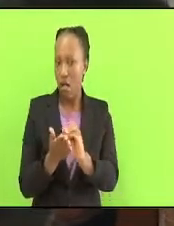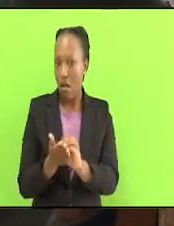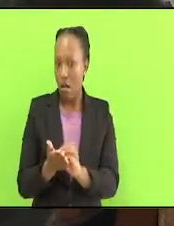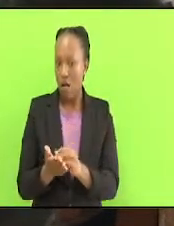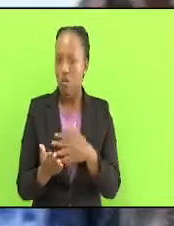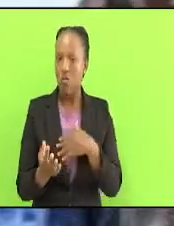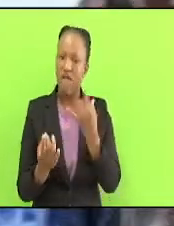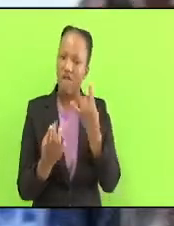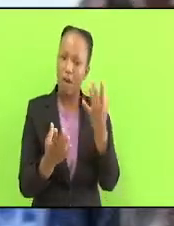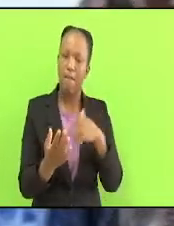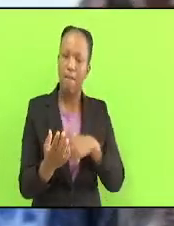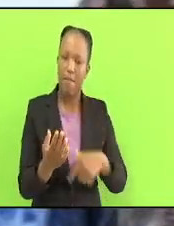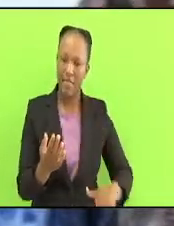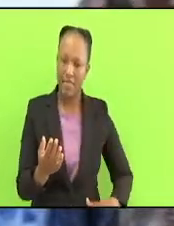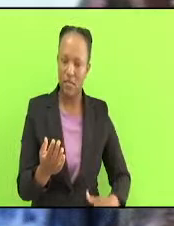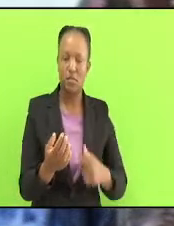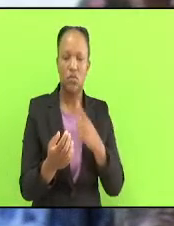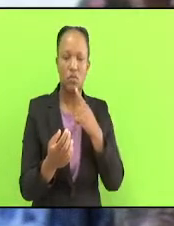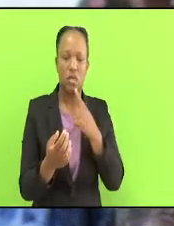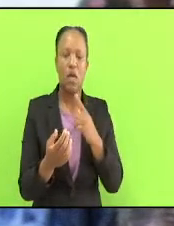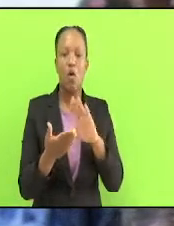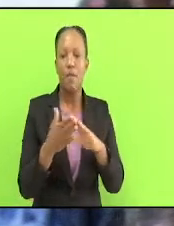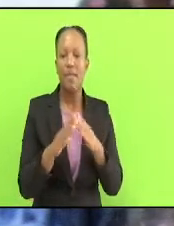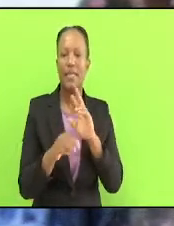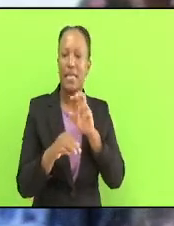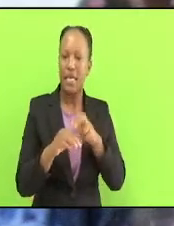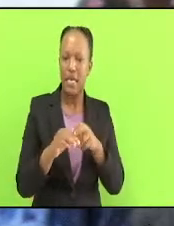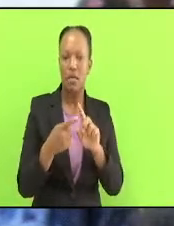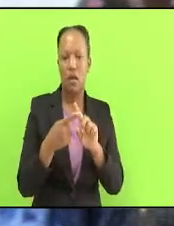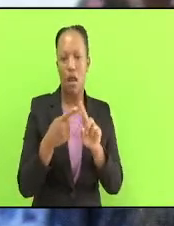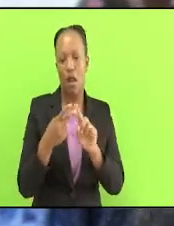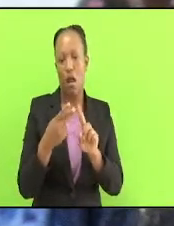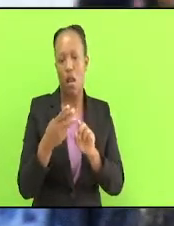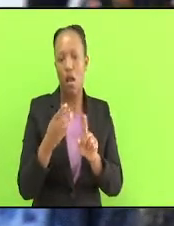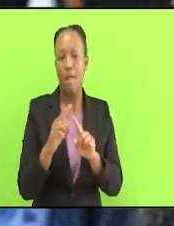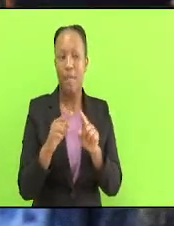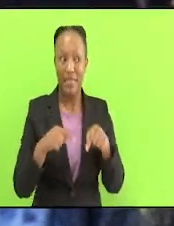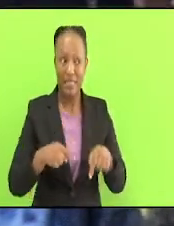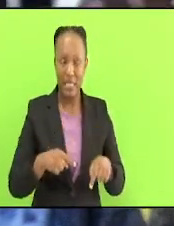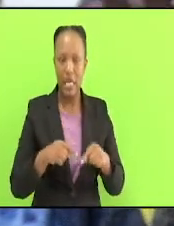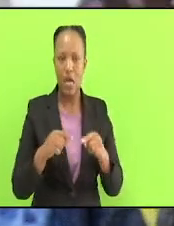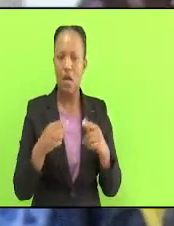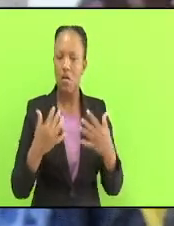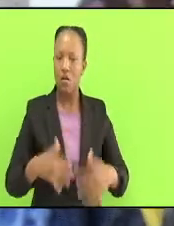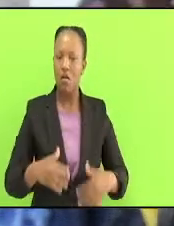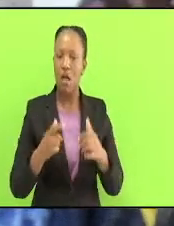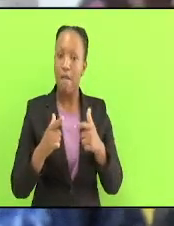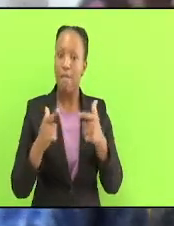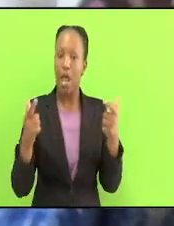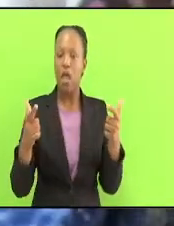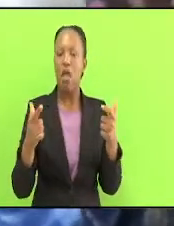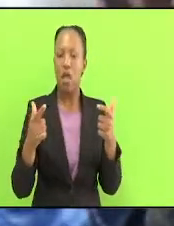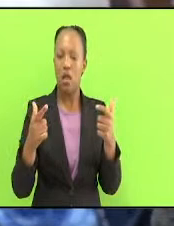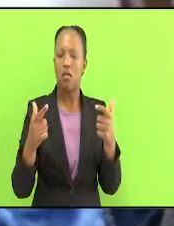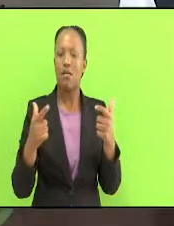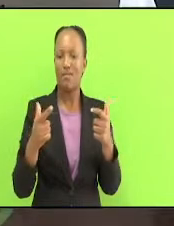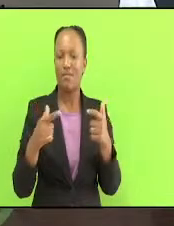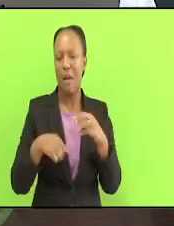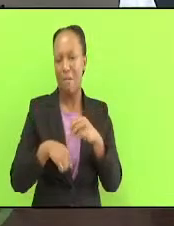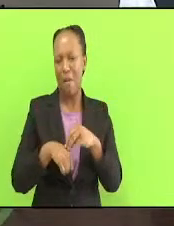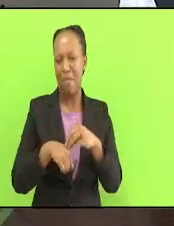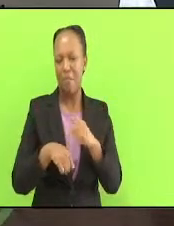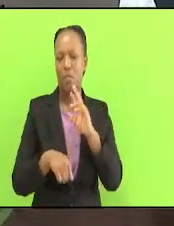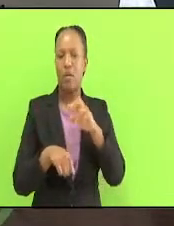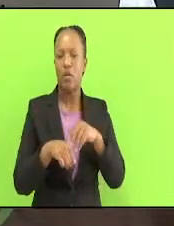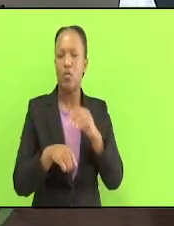ba tlhokang ga ba tlhokeng because nako e ntsi kgang ke metsi. We are making a humble plea that as